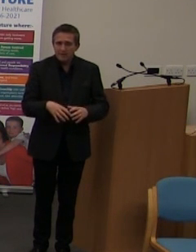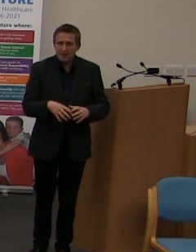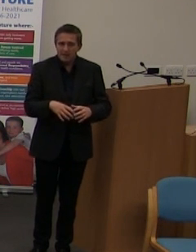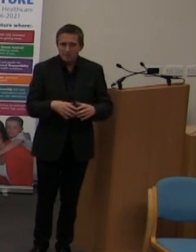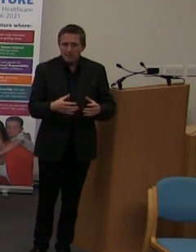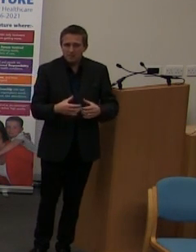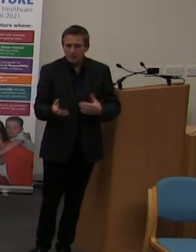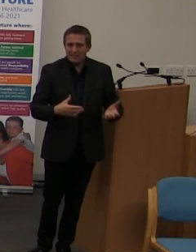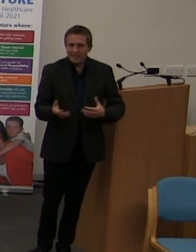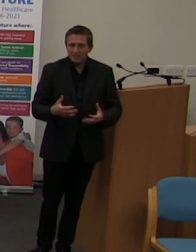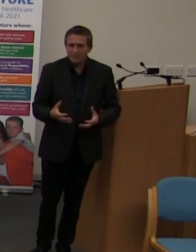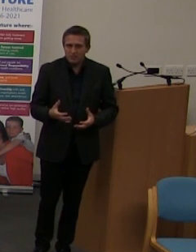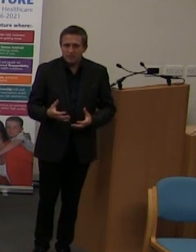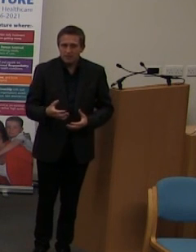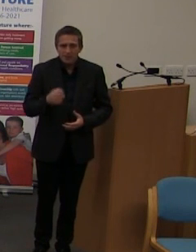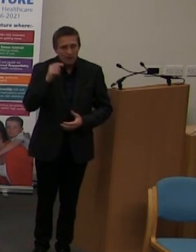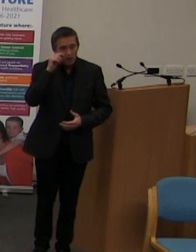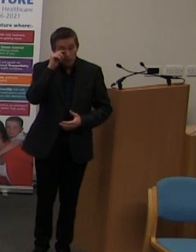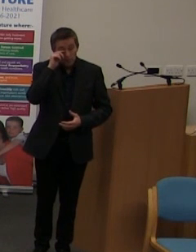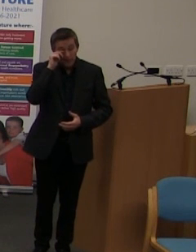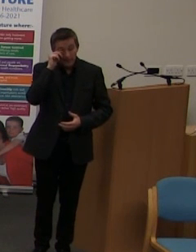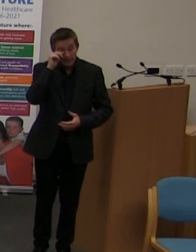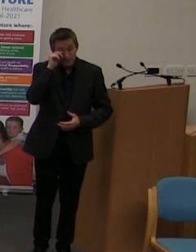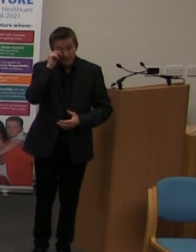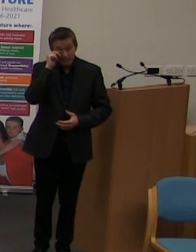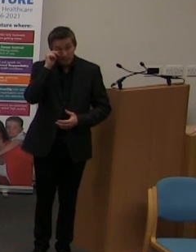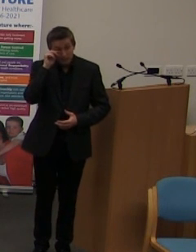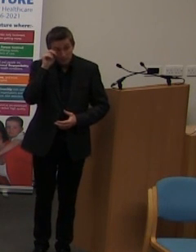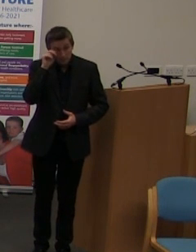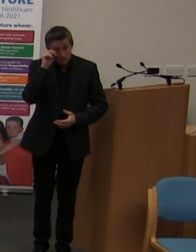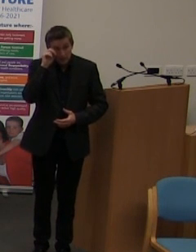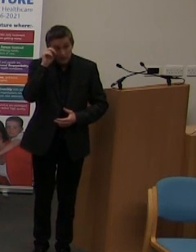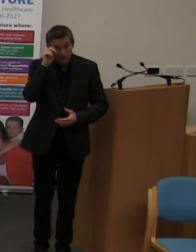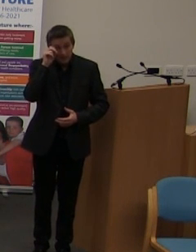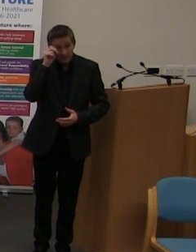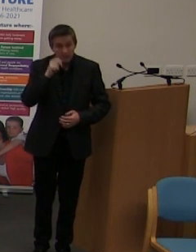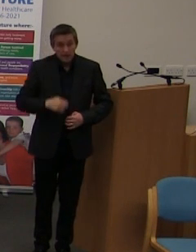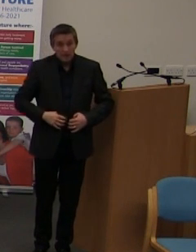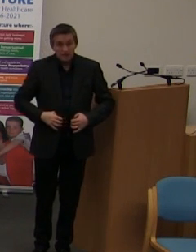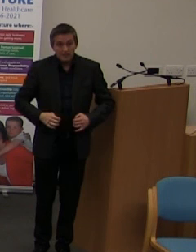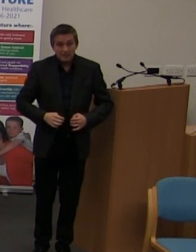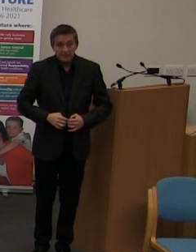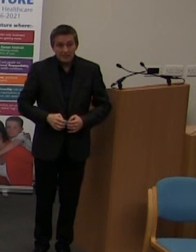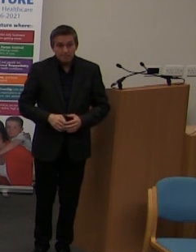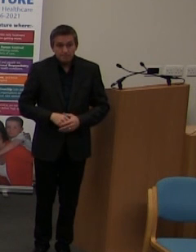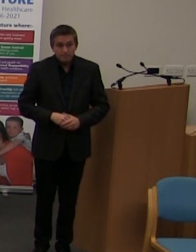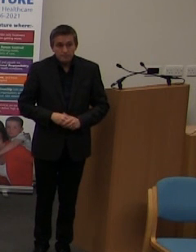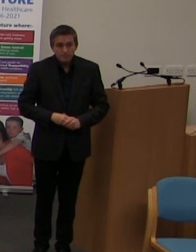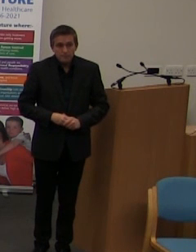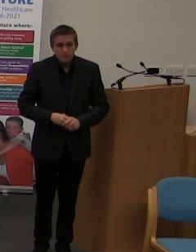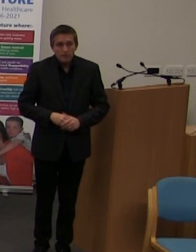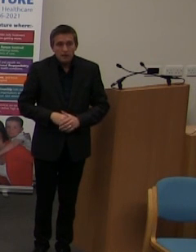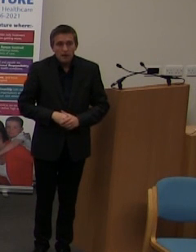that is their means of communicating with each other, or for many, many deaf people. And simply